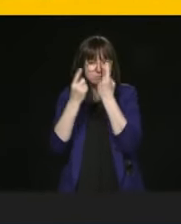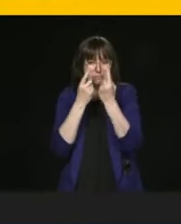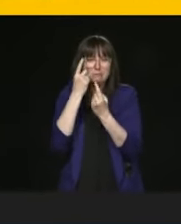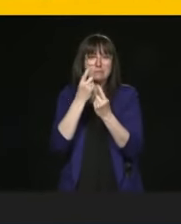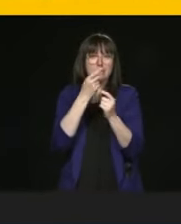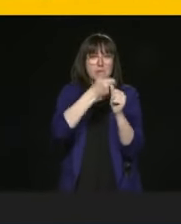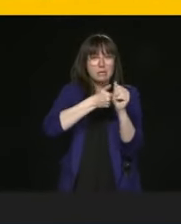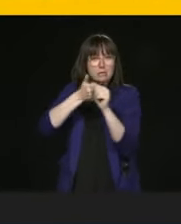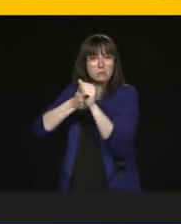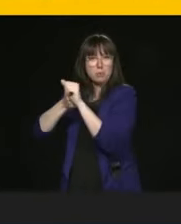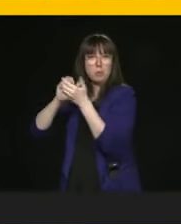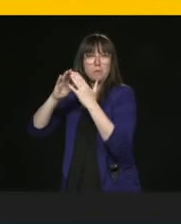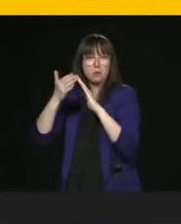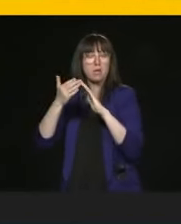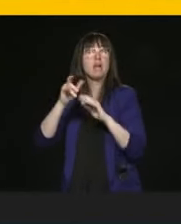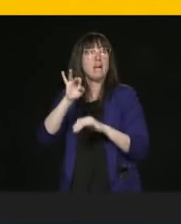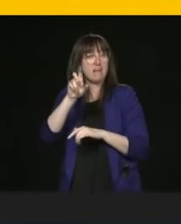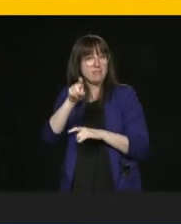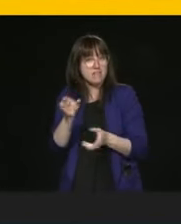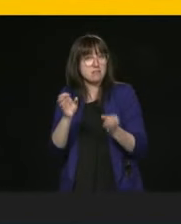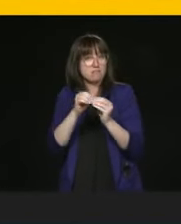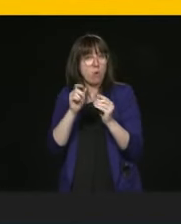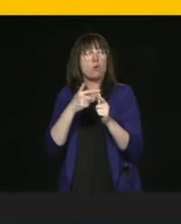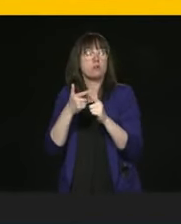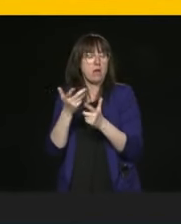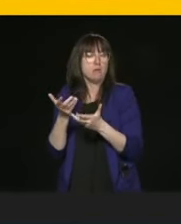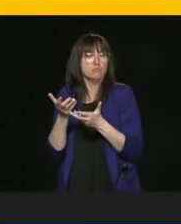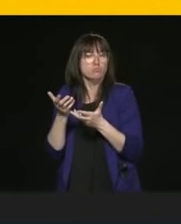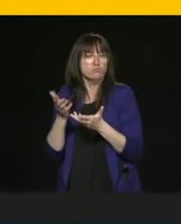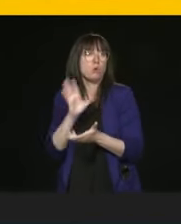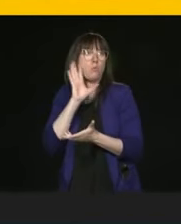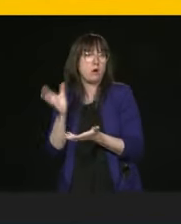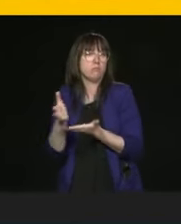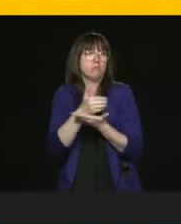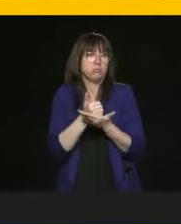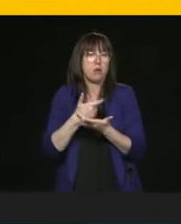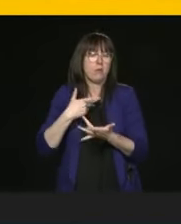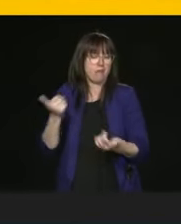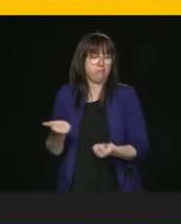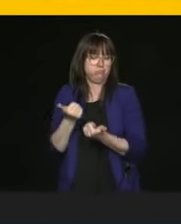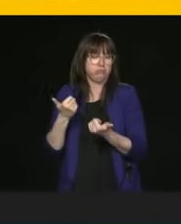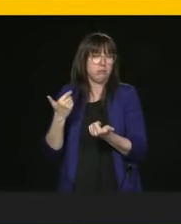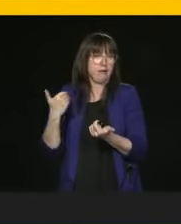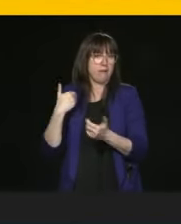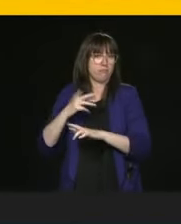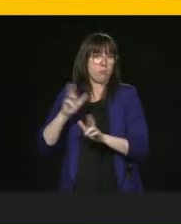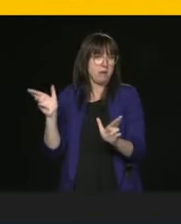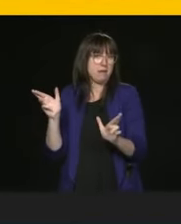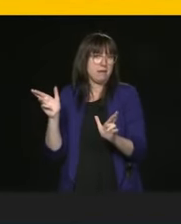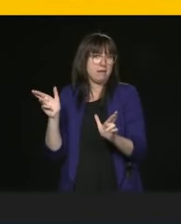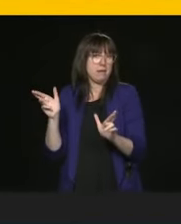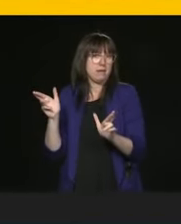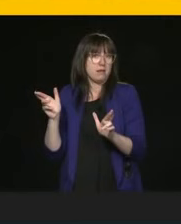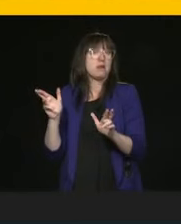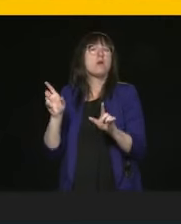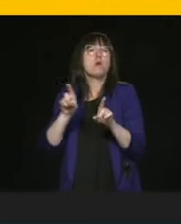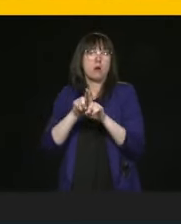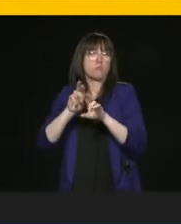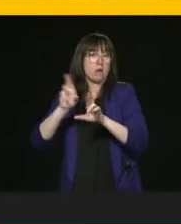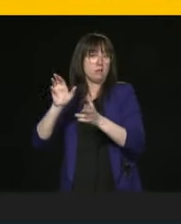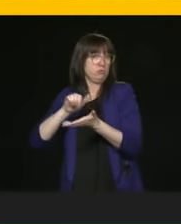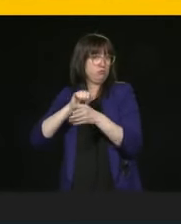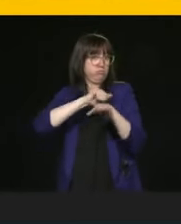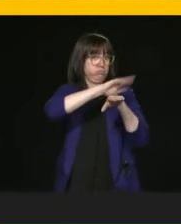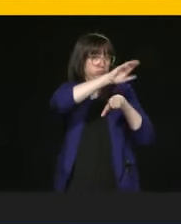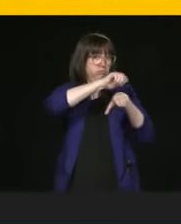have a number in stock available and in the process of being deployed into communities that have asked for it